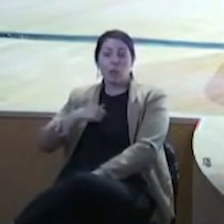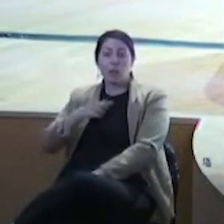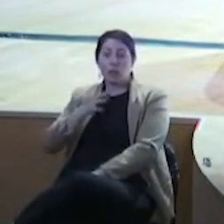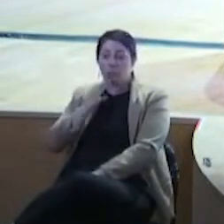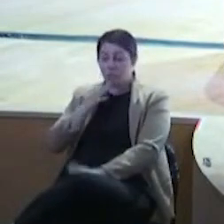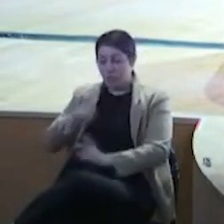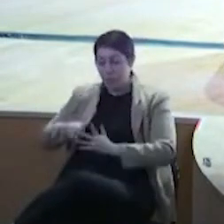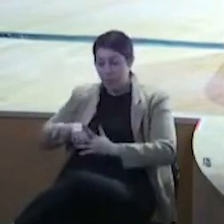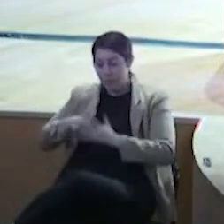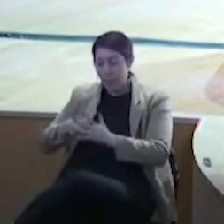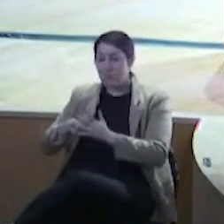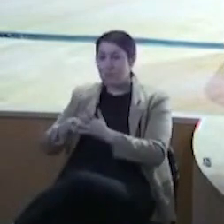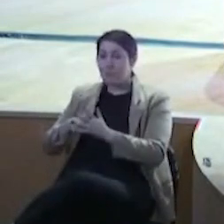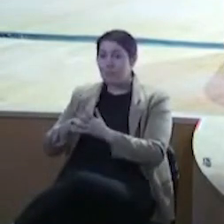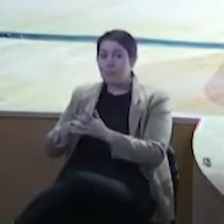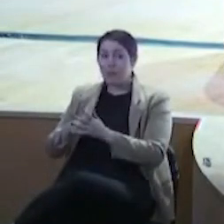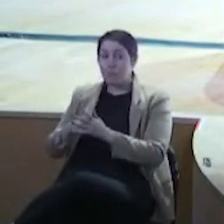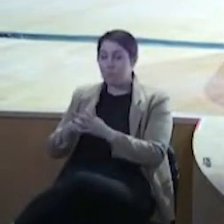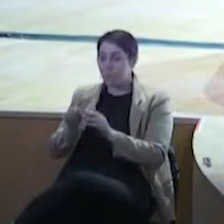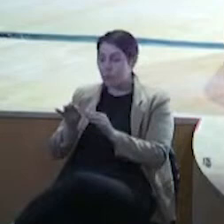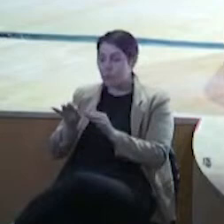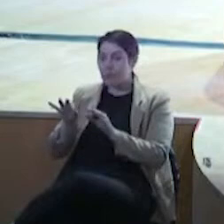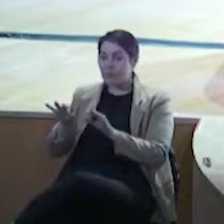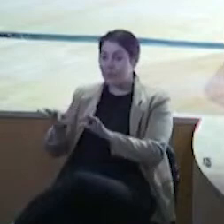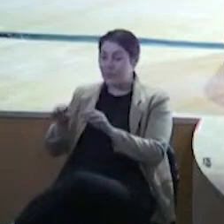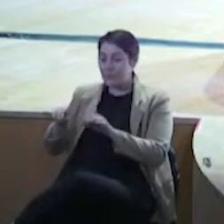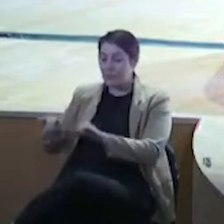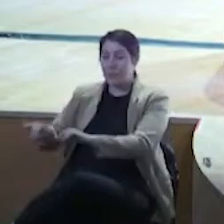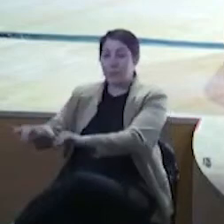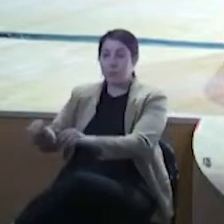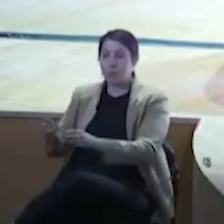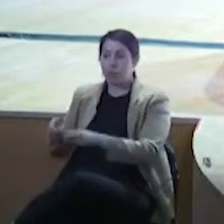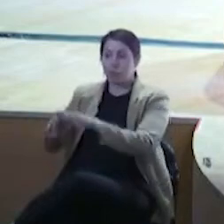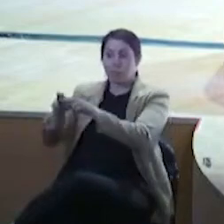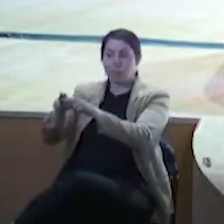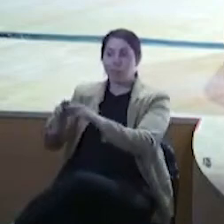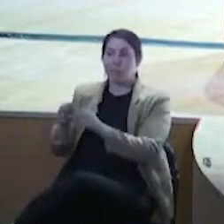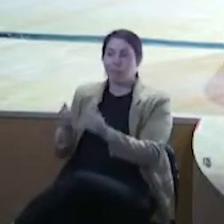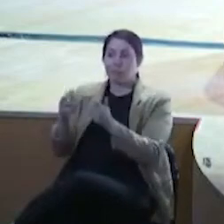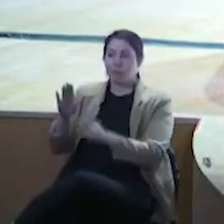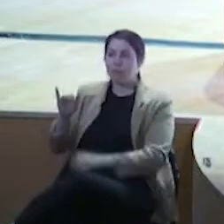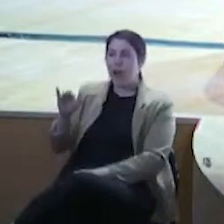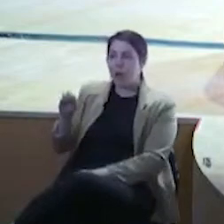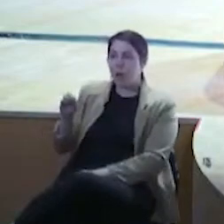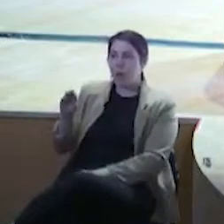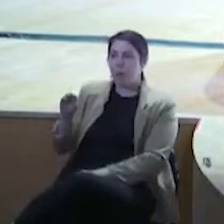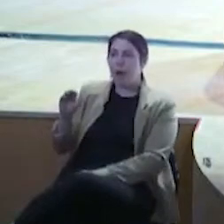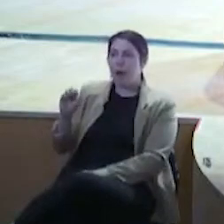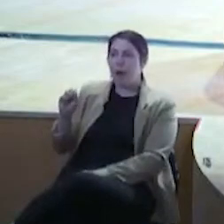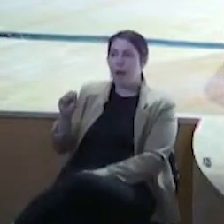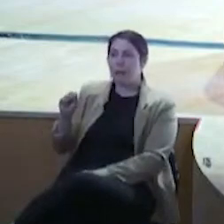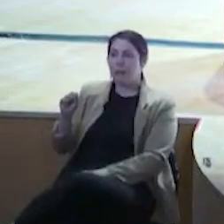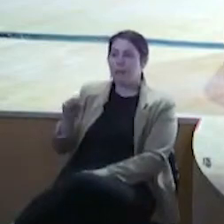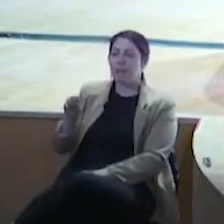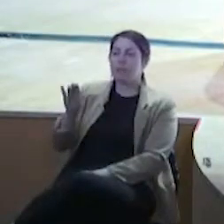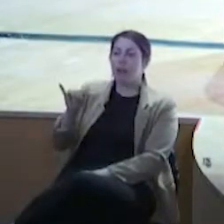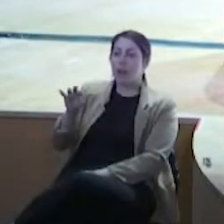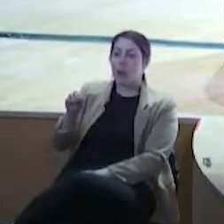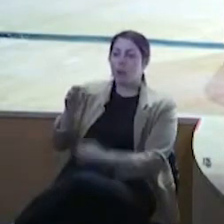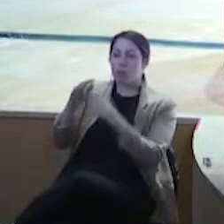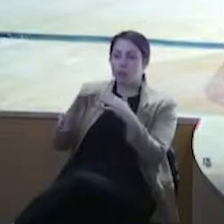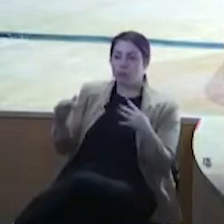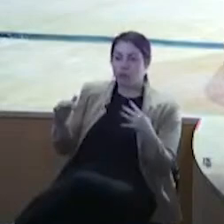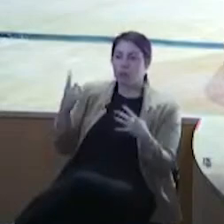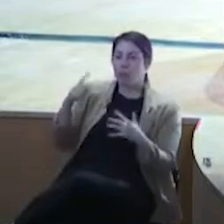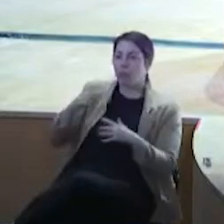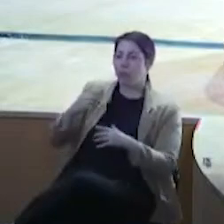to start doing some seeding to increase the biomass and biodiversity in those spaces for food security for